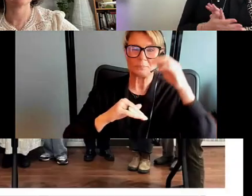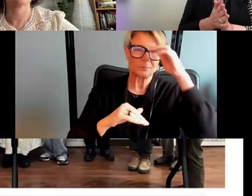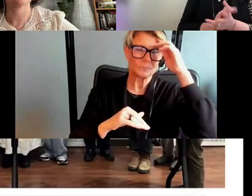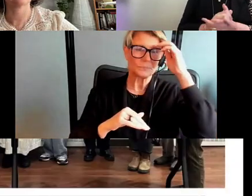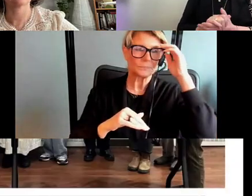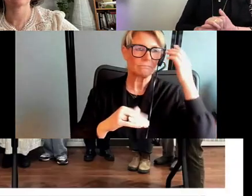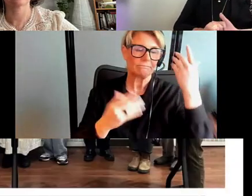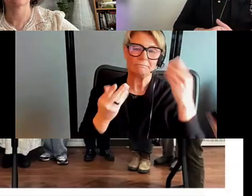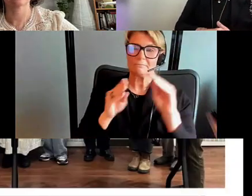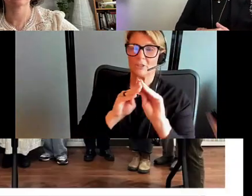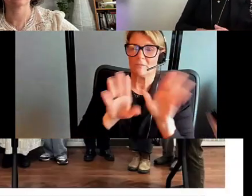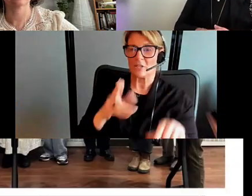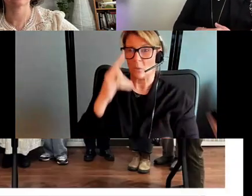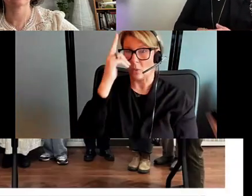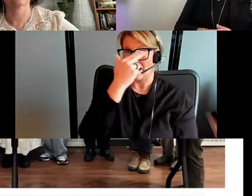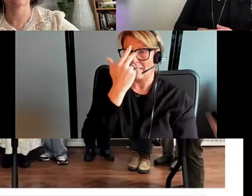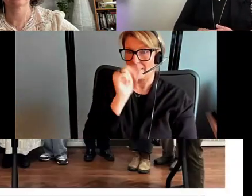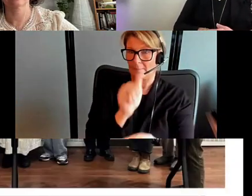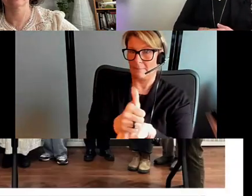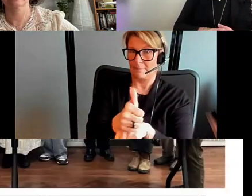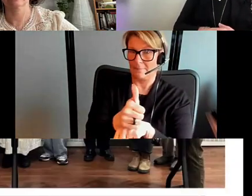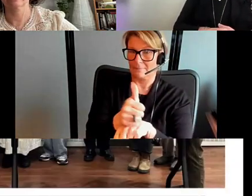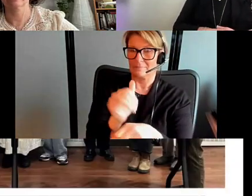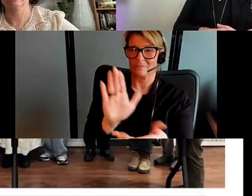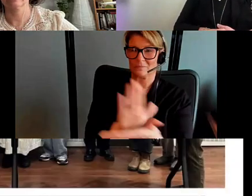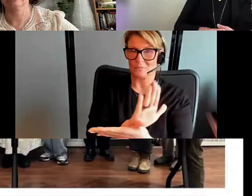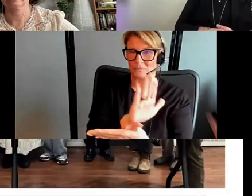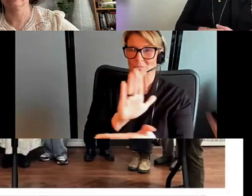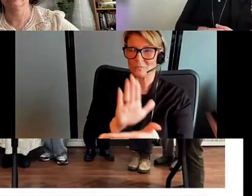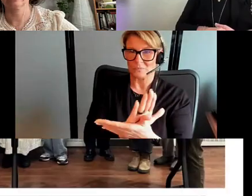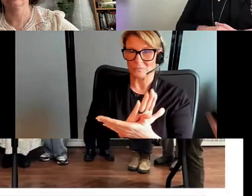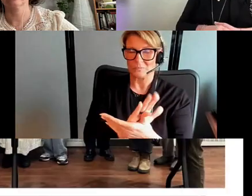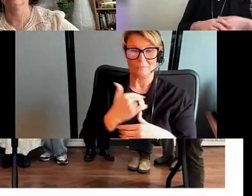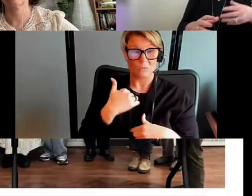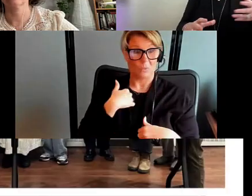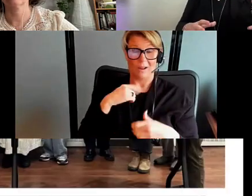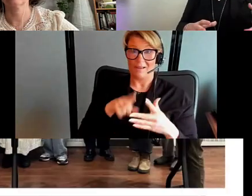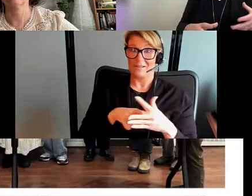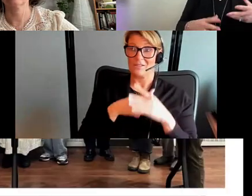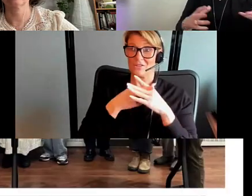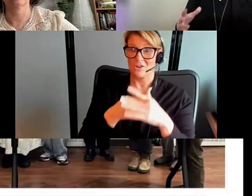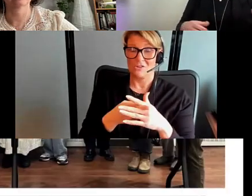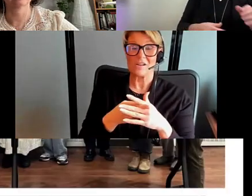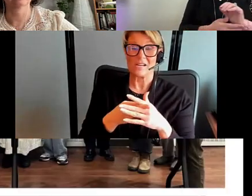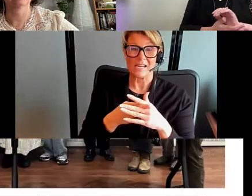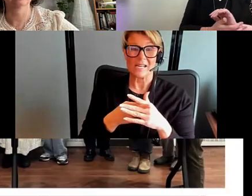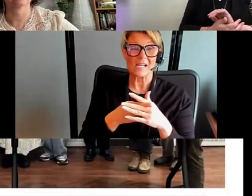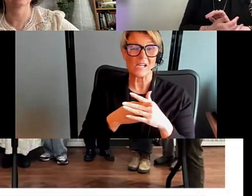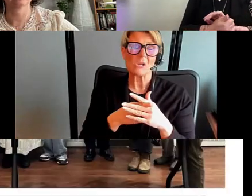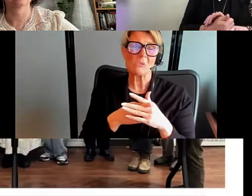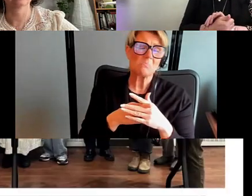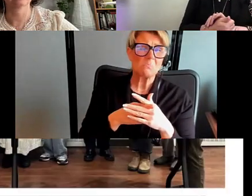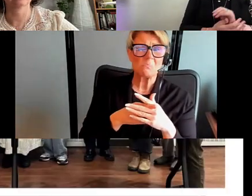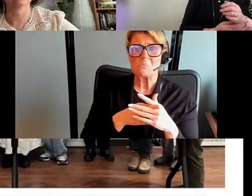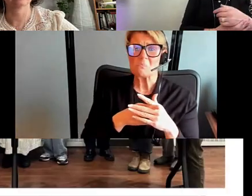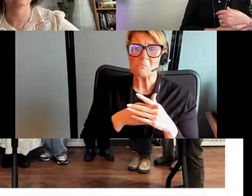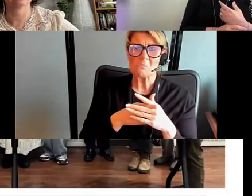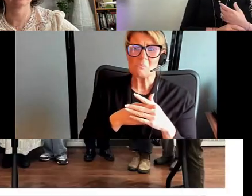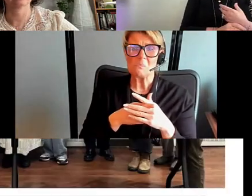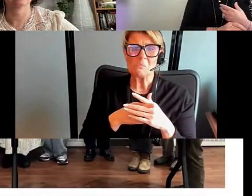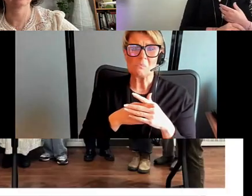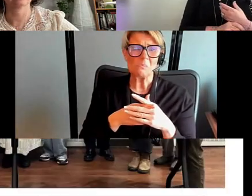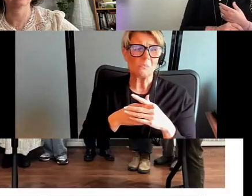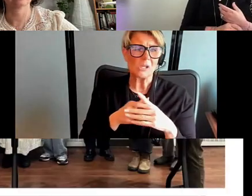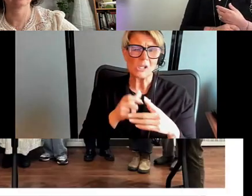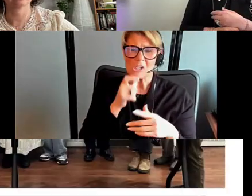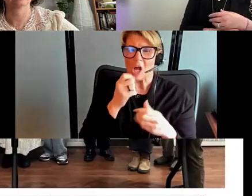a Catholic based school. So when I started here, we really didn't have a lot of faith projects